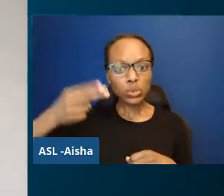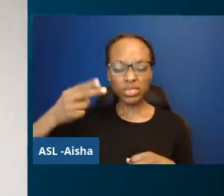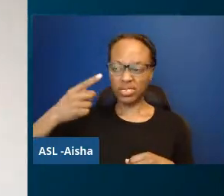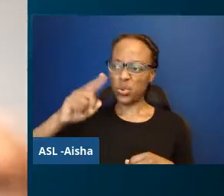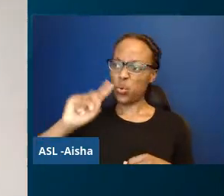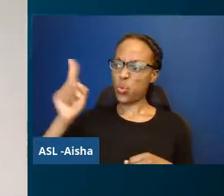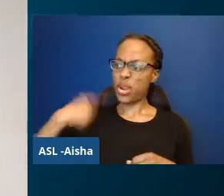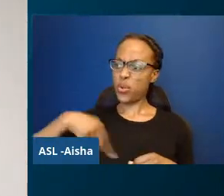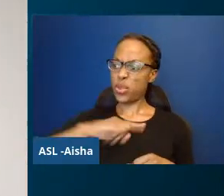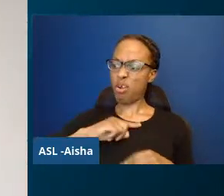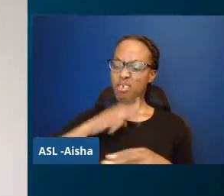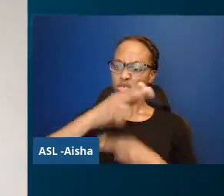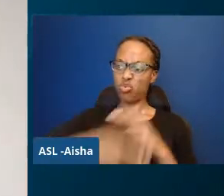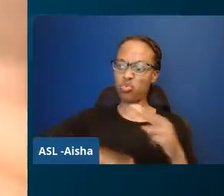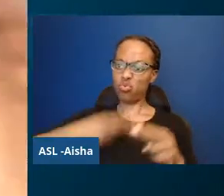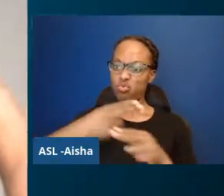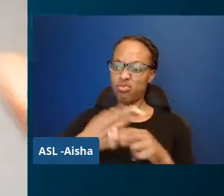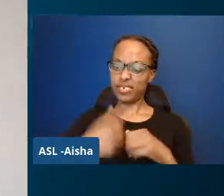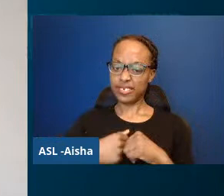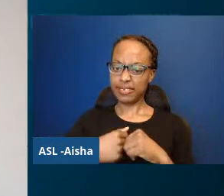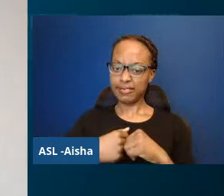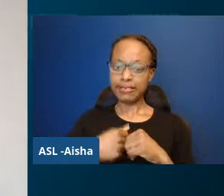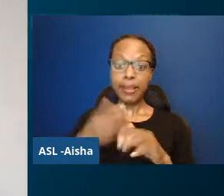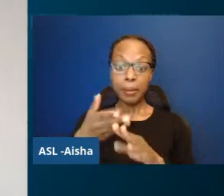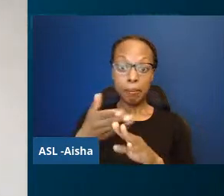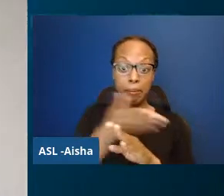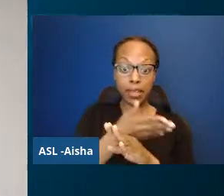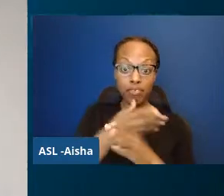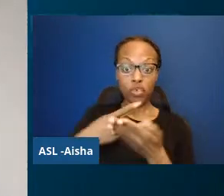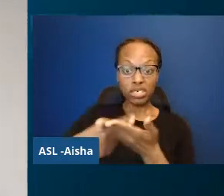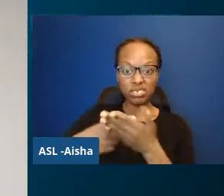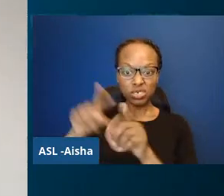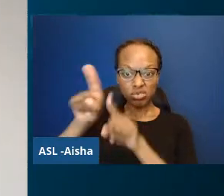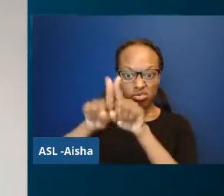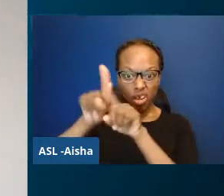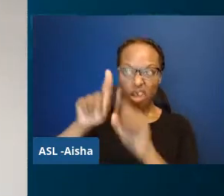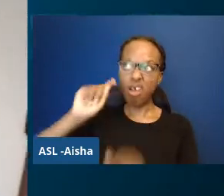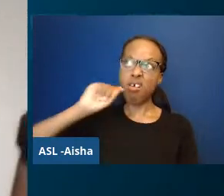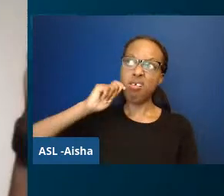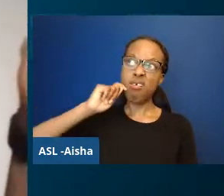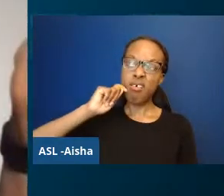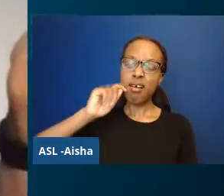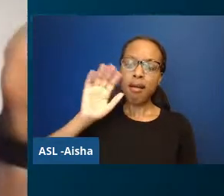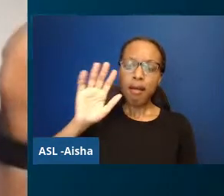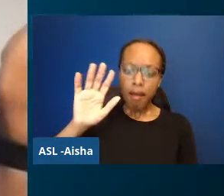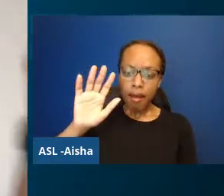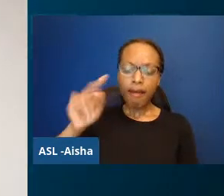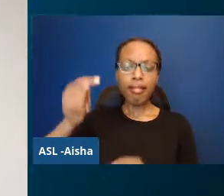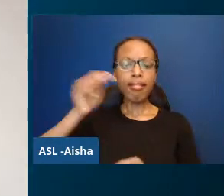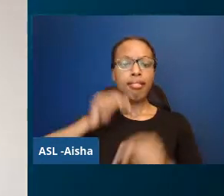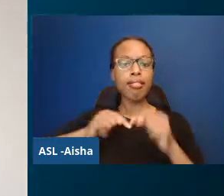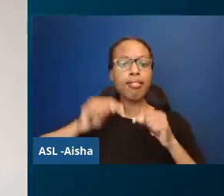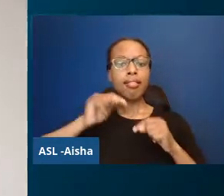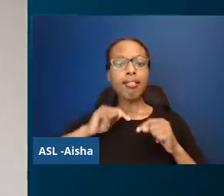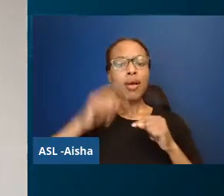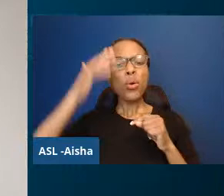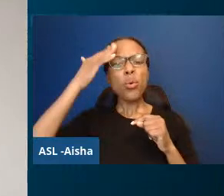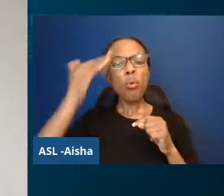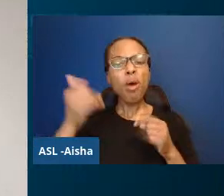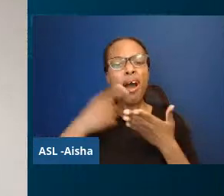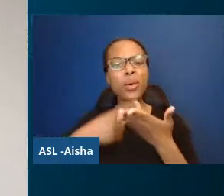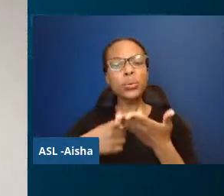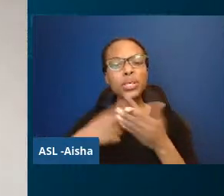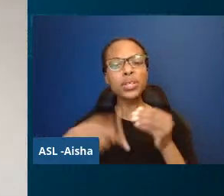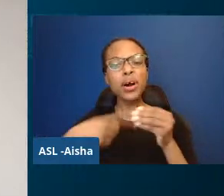we begin talking about stars and how cool stars truly are, we got to talk about why we're talking about stars, right? Now, if you've been with